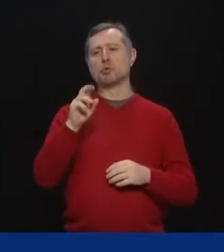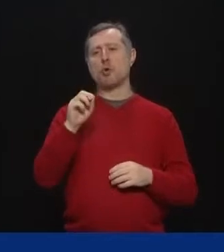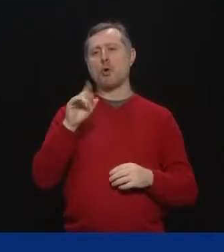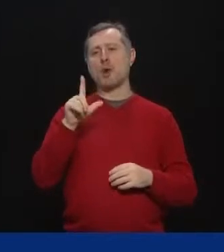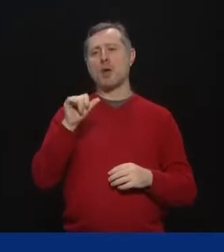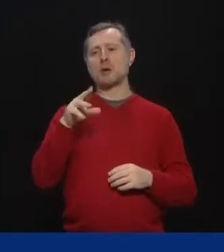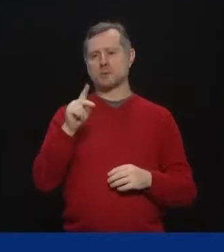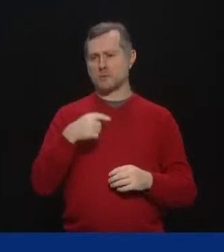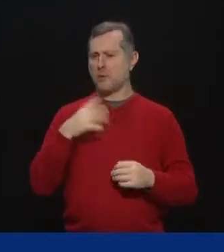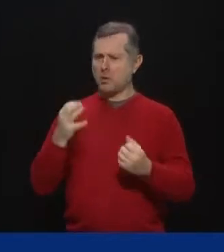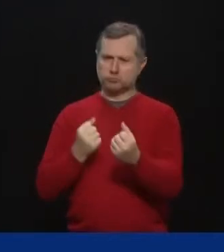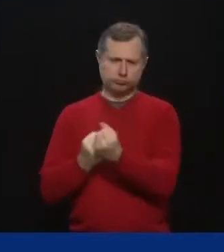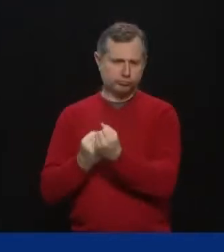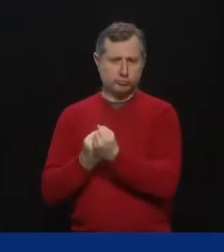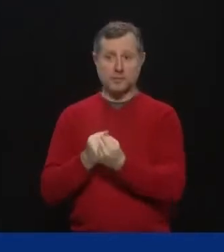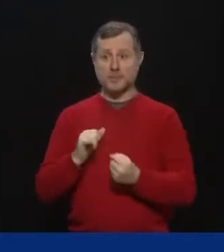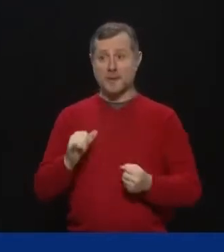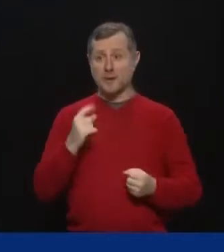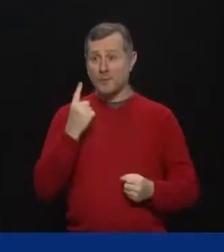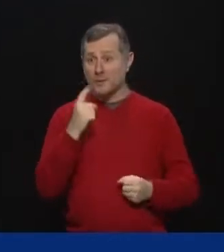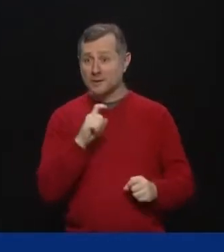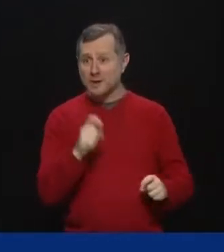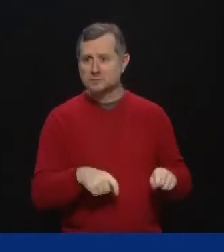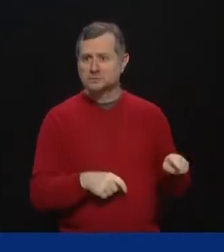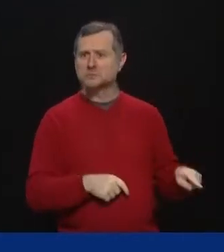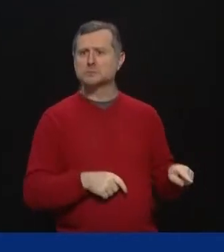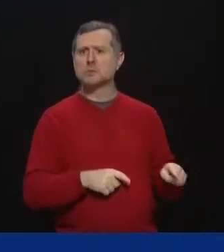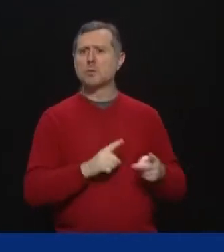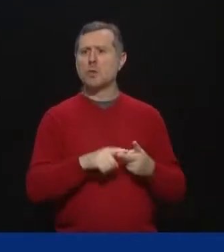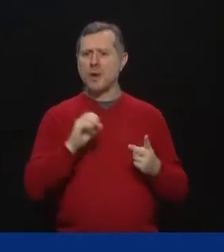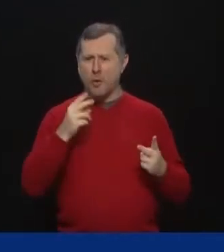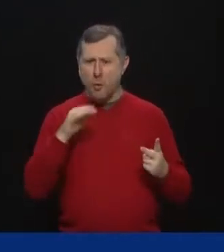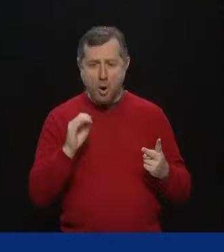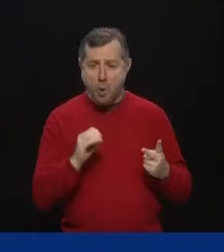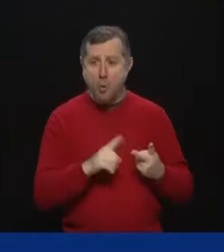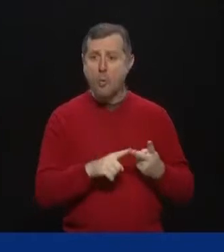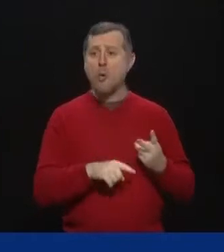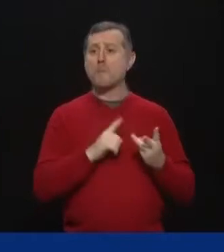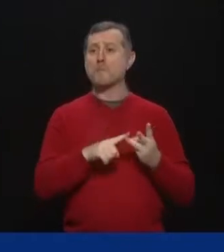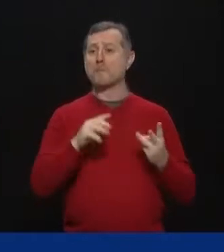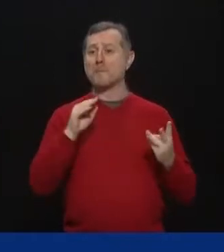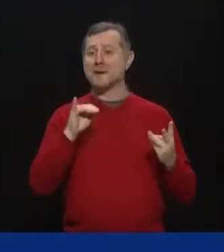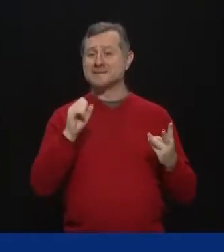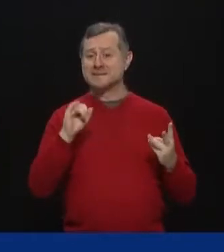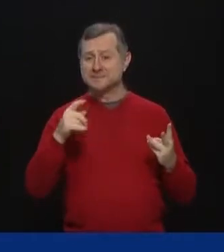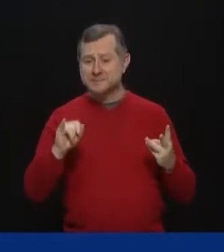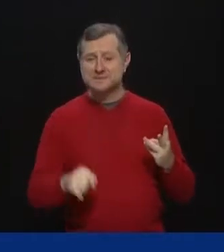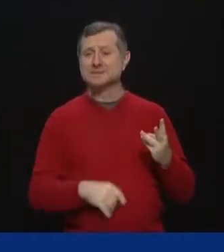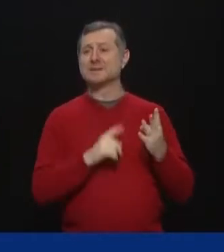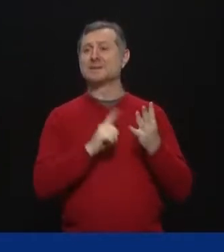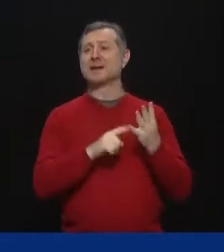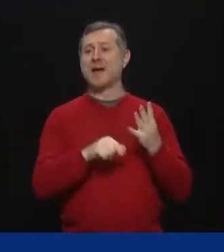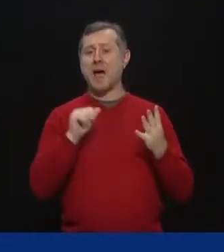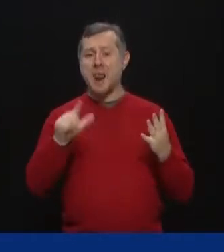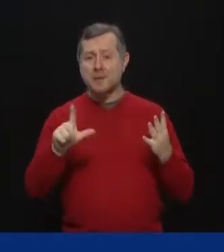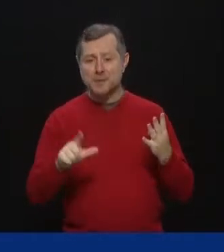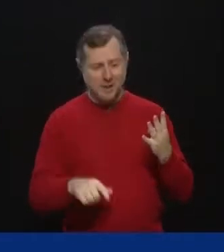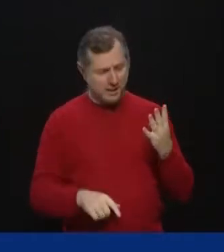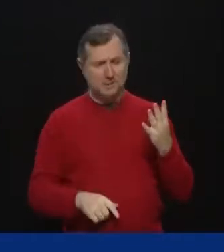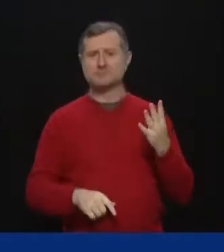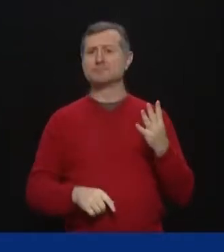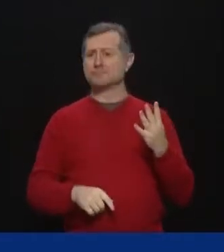it's not just Texas, it's Ohio, it's Mississippi, it's Alabama. All across the nation, people are waging this battle. And